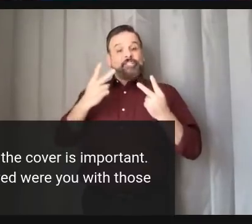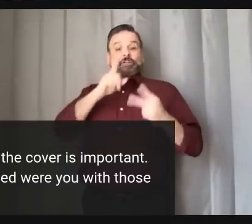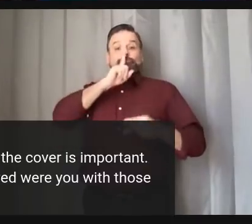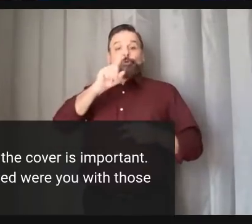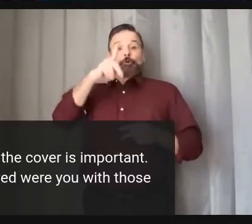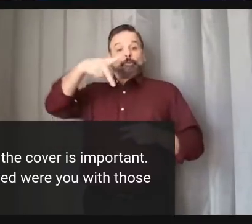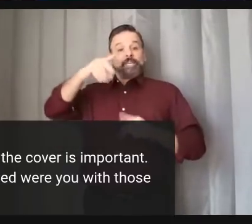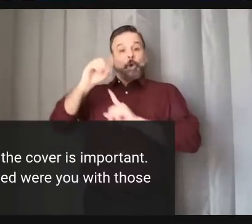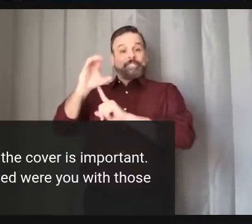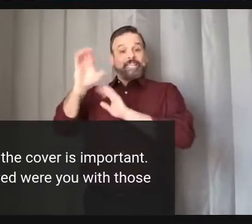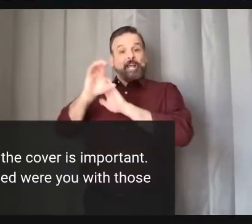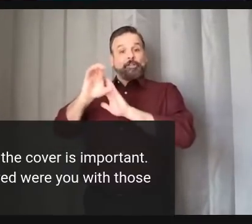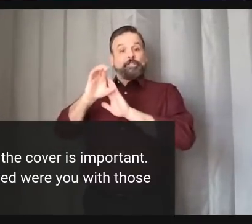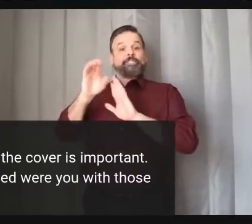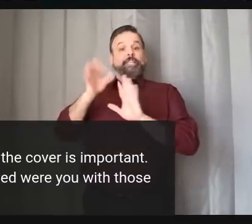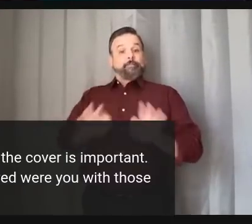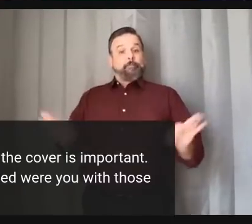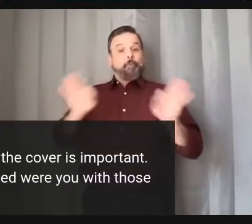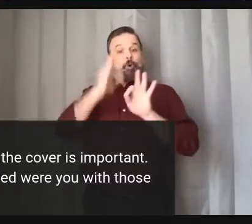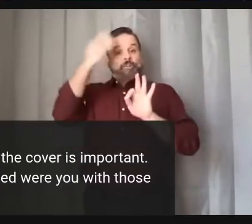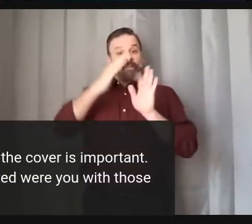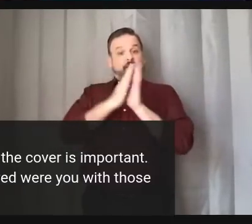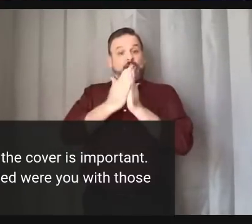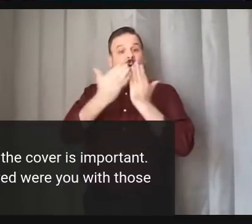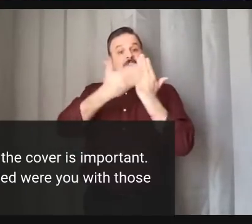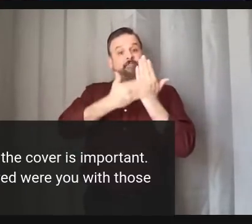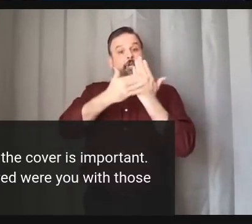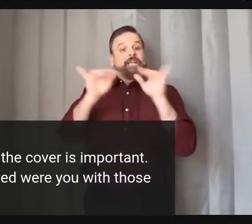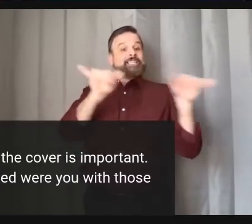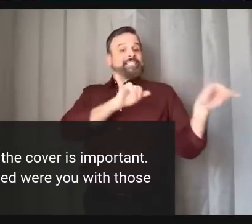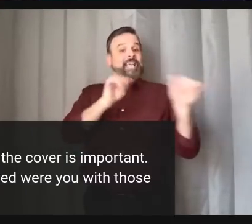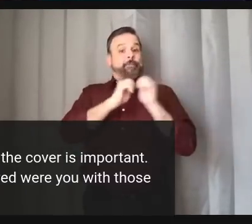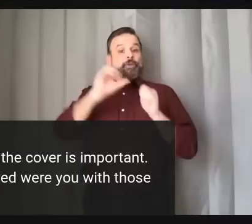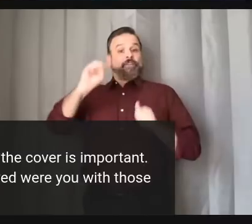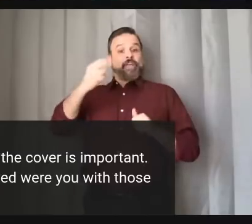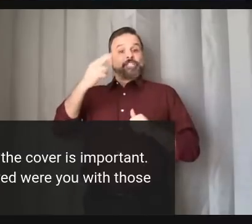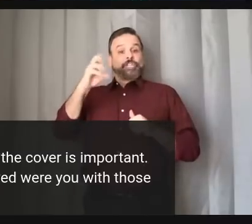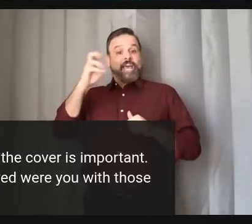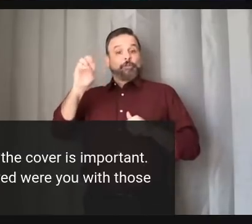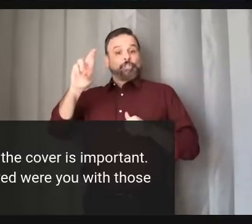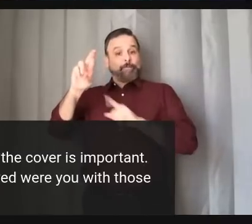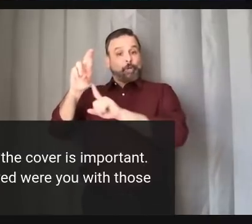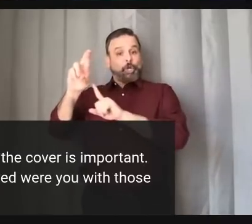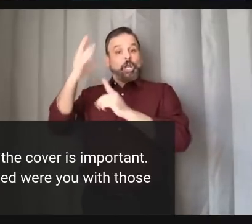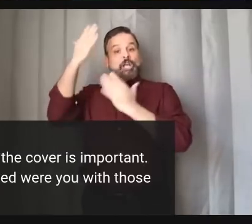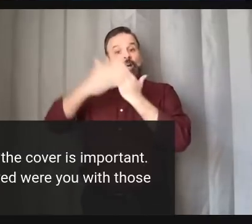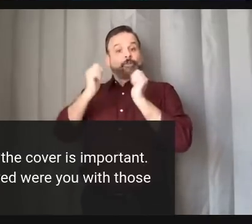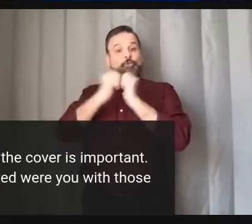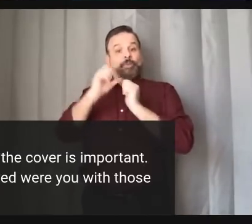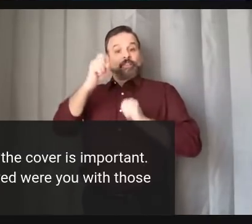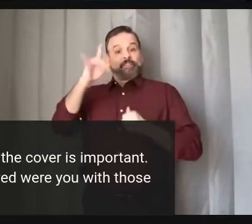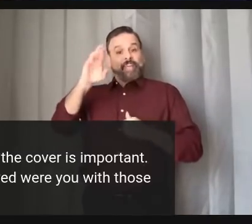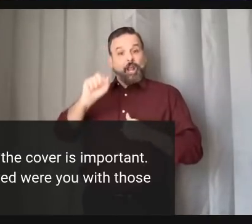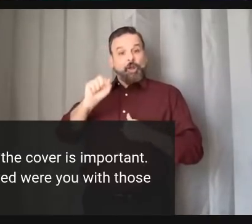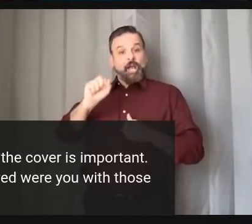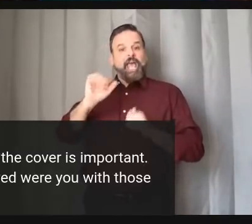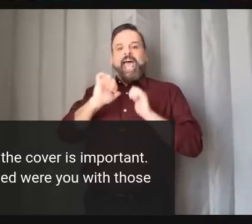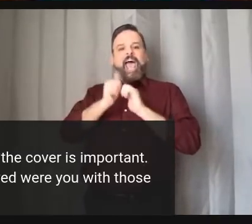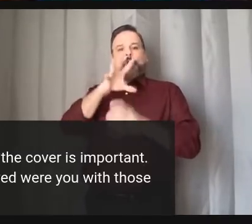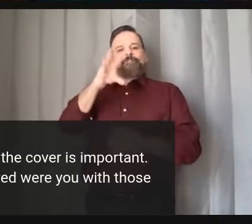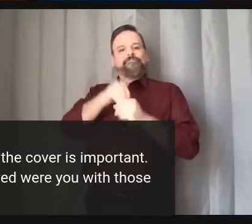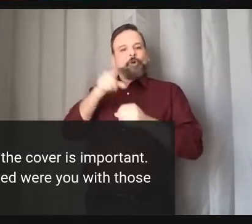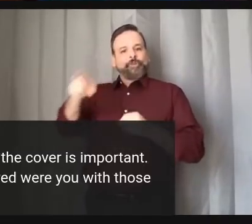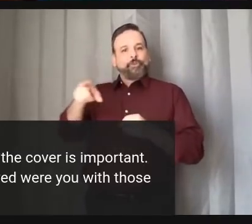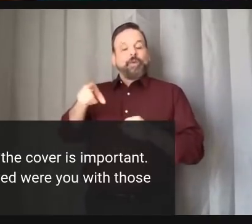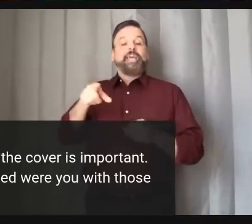important. Same with Shadow Shaper covers with Sierra. How involved were you with those covers? First of all, have you guys had that moment where you go to a school visit